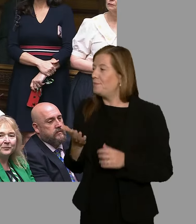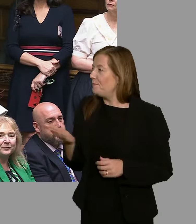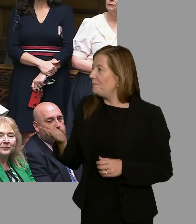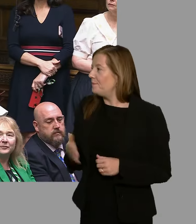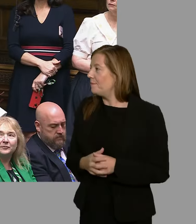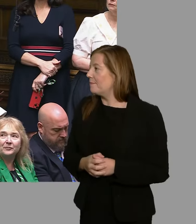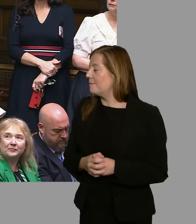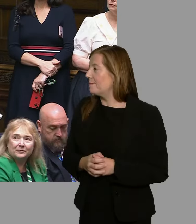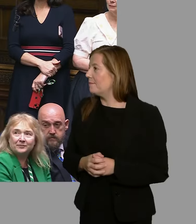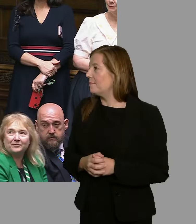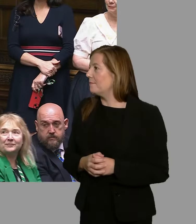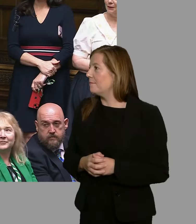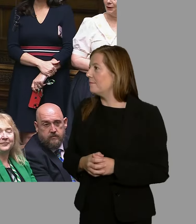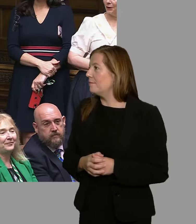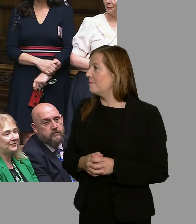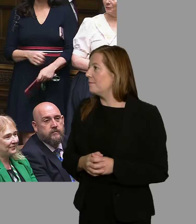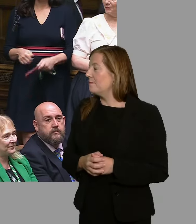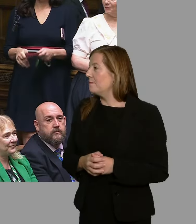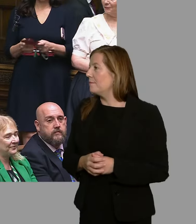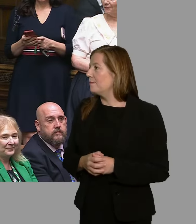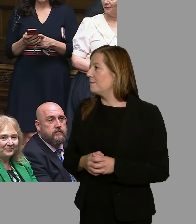Speaker. Question number 1.